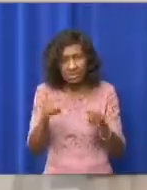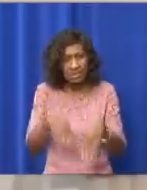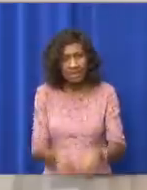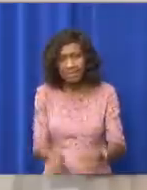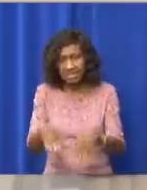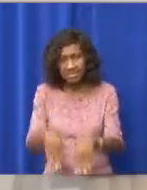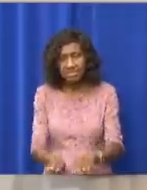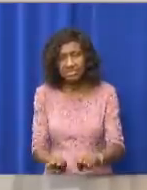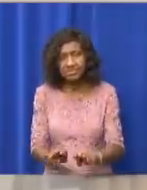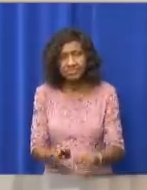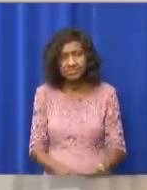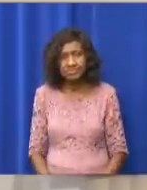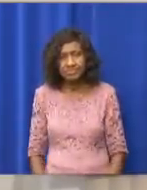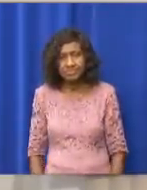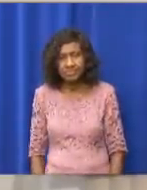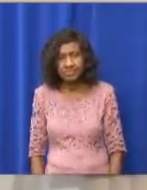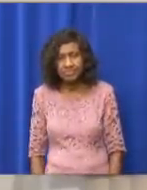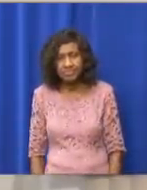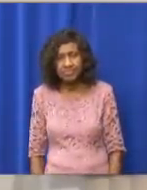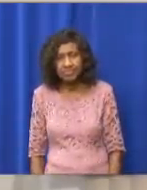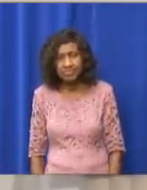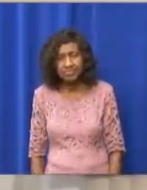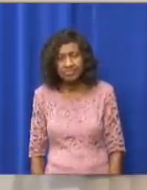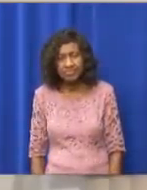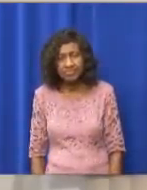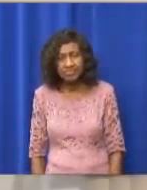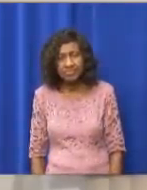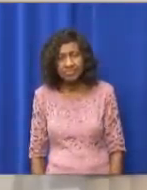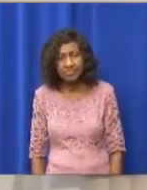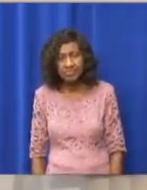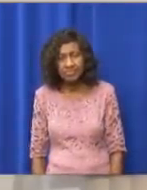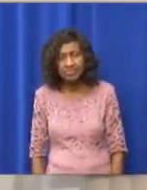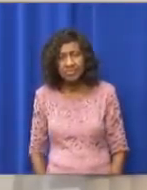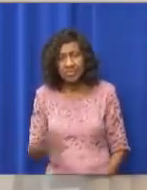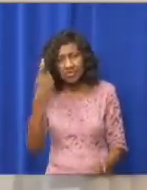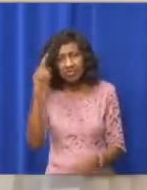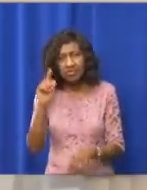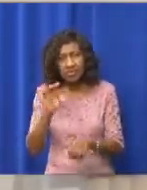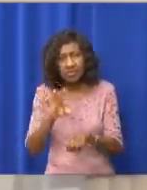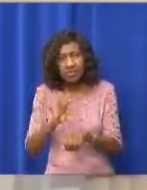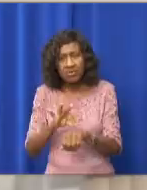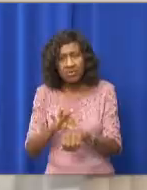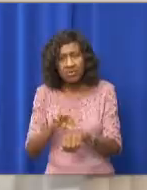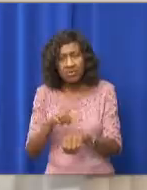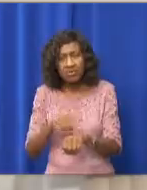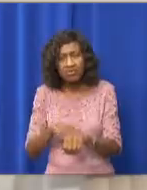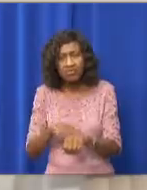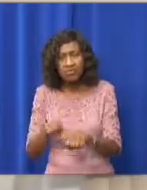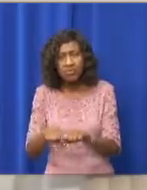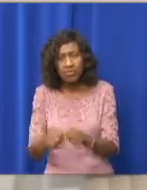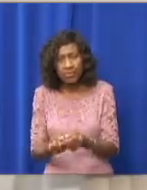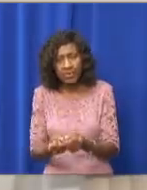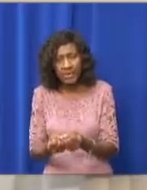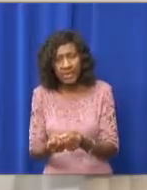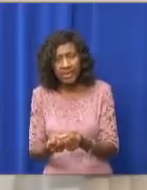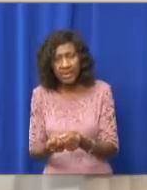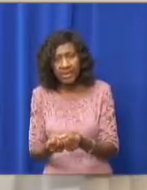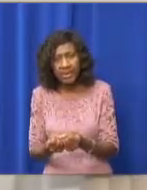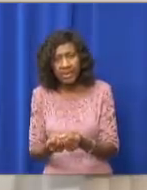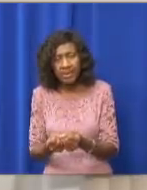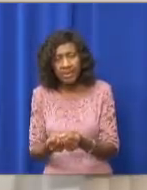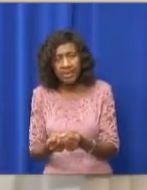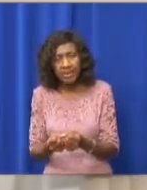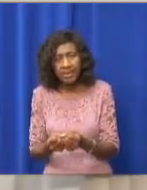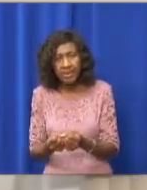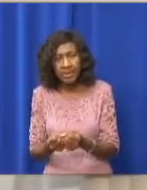Okay, thank you. Just a quick question on the curfew cases, the curfew breaches. Can you say